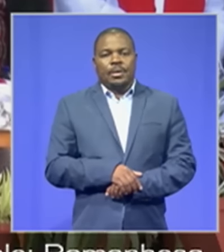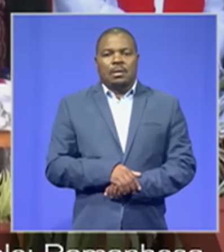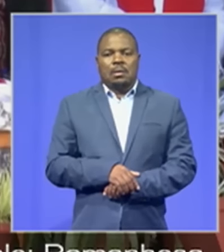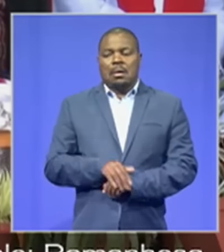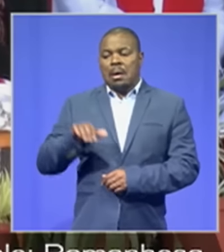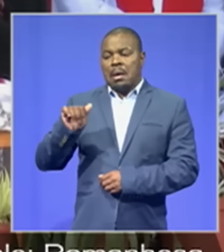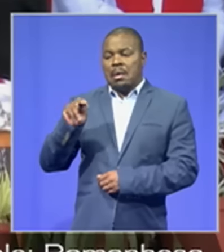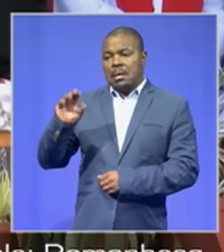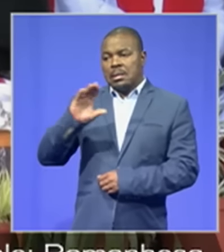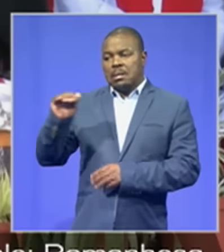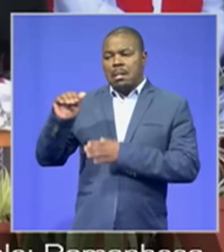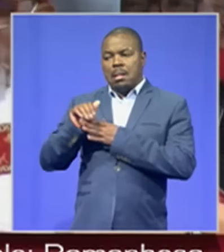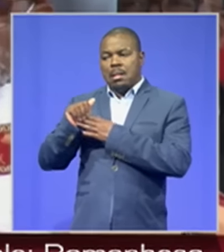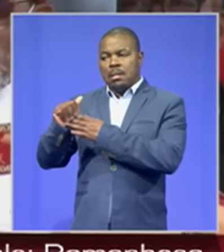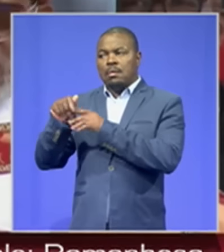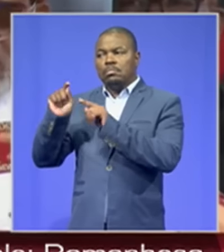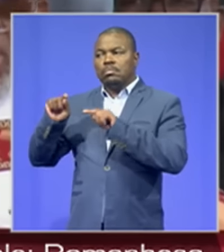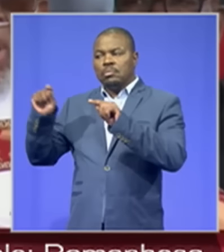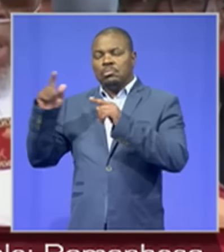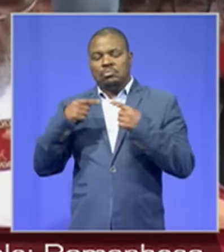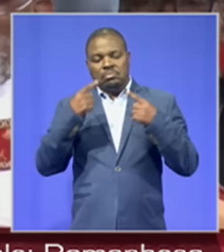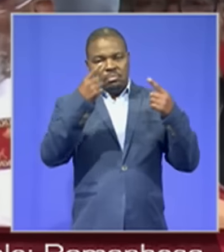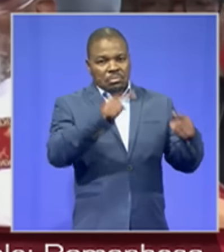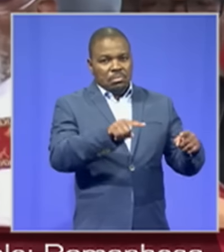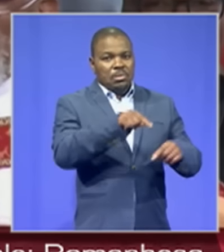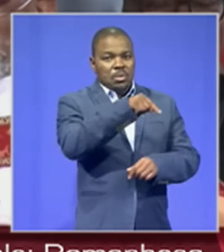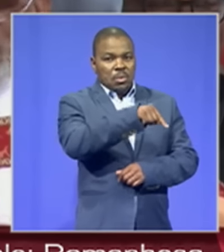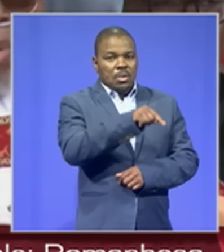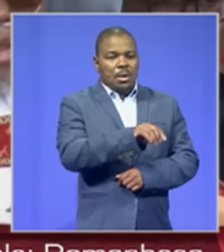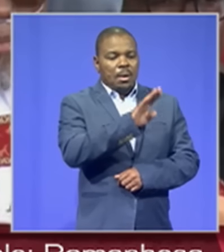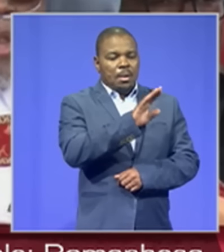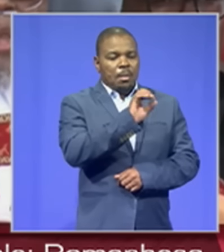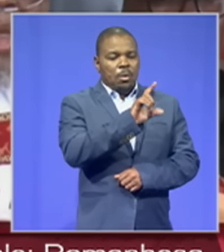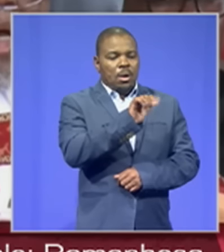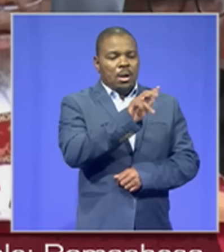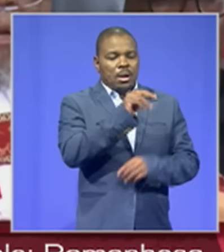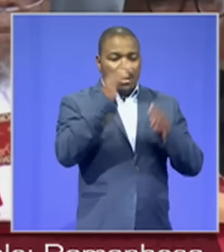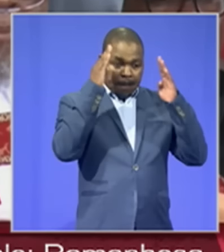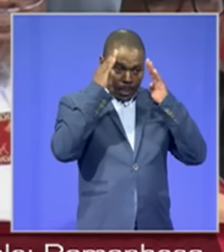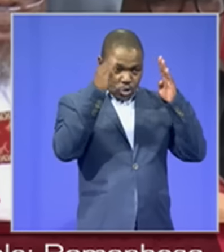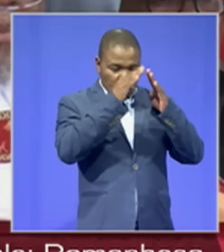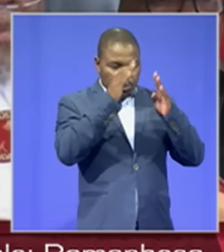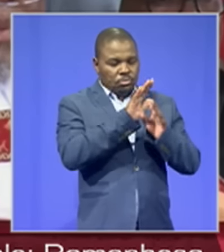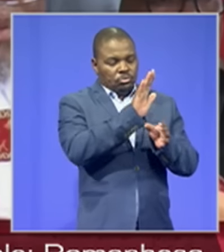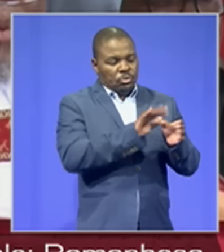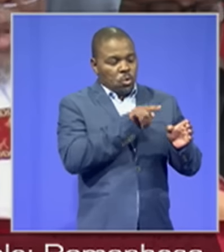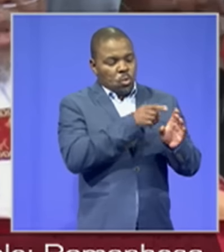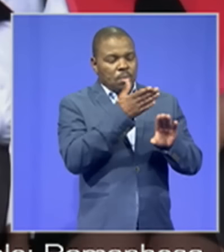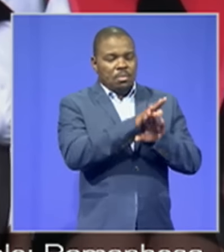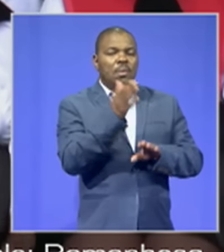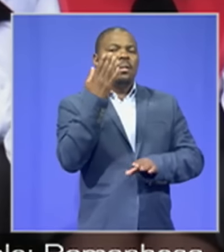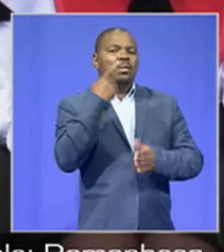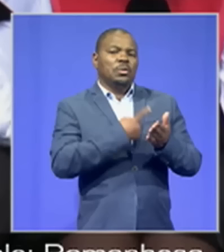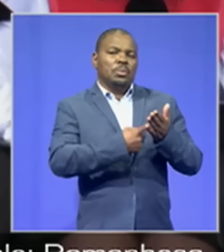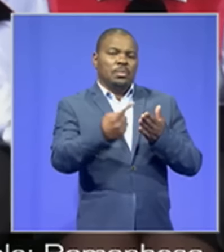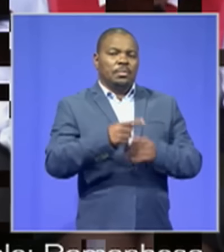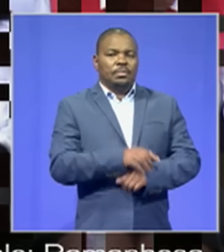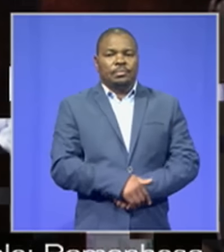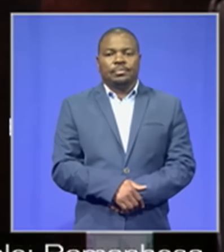Baetapele ba ANC ba bontsha tshehetso le matshediso ho ba lelapa la Mobishopo Bolana ya hlokaetseng bekeng e fetileng.